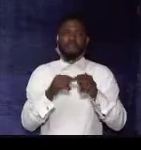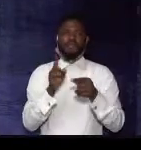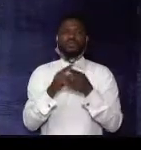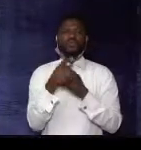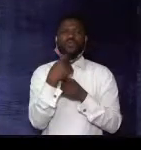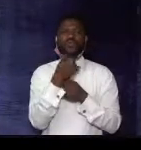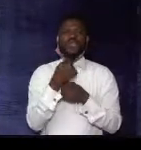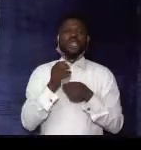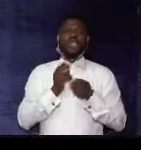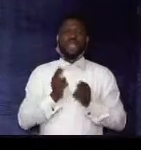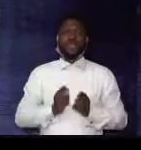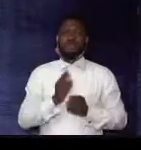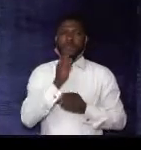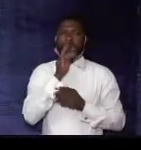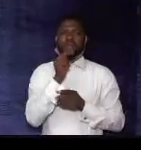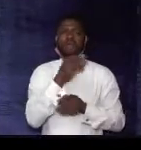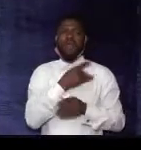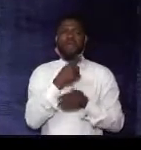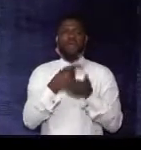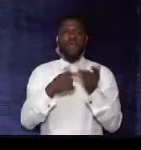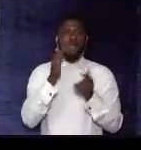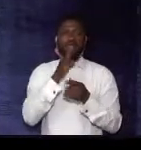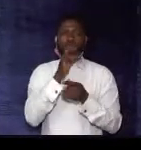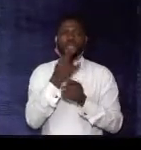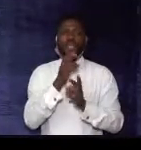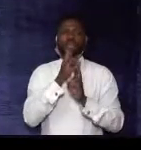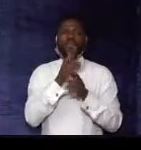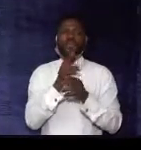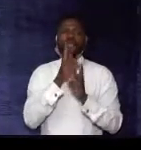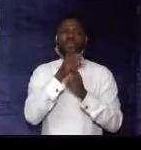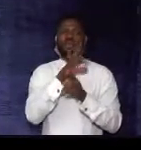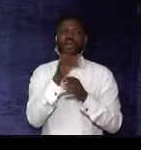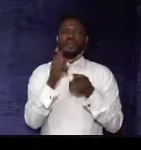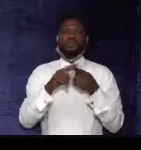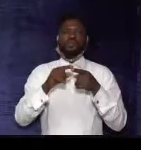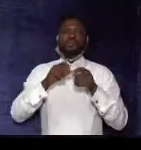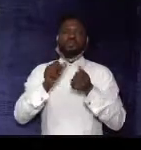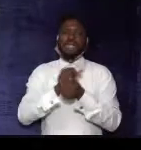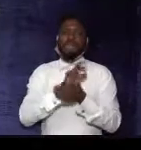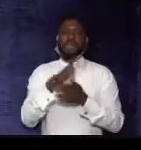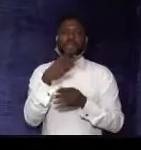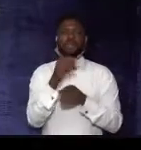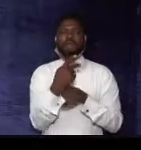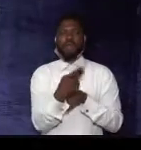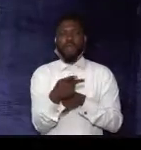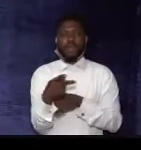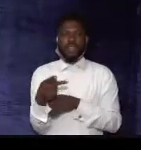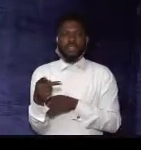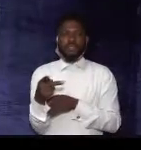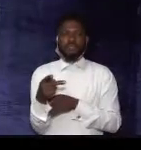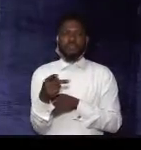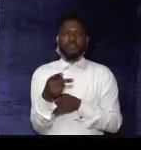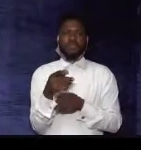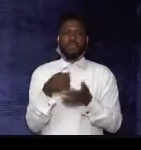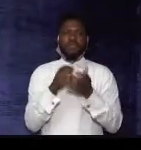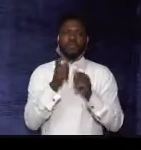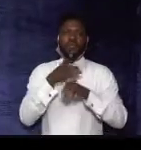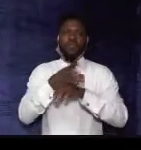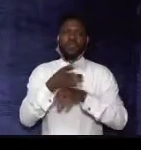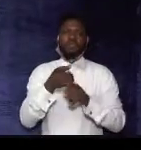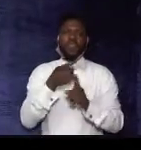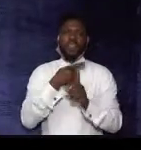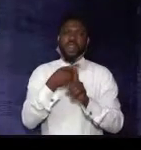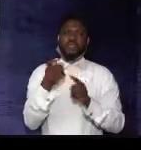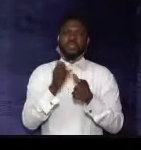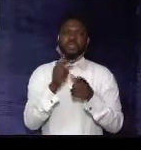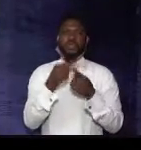may happen to who? To human beings. Then what will be the result? Resulting to damage of properties. It could damage property, it